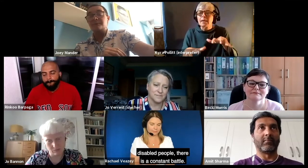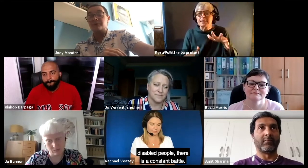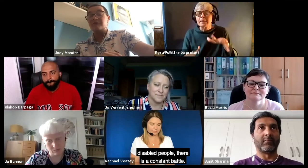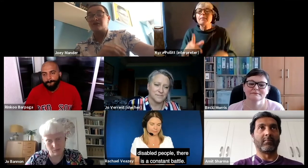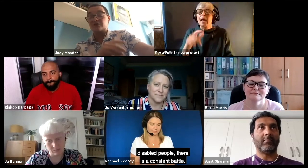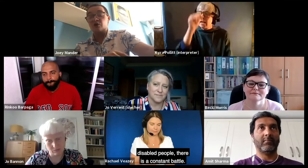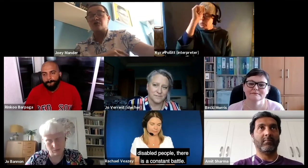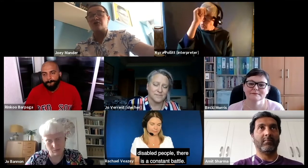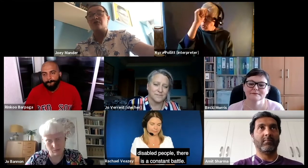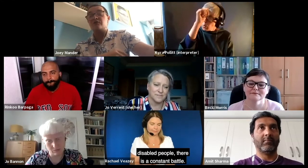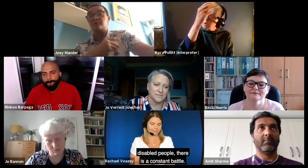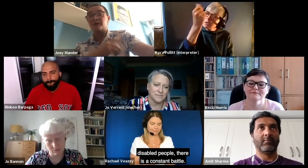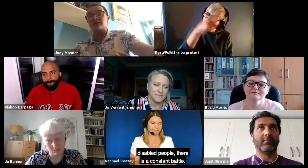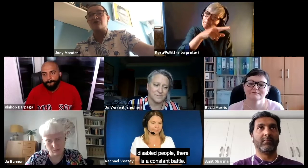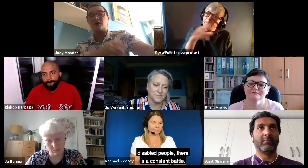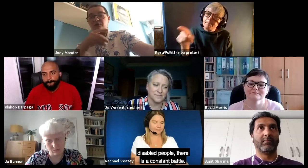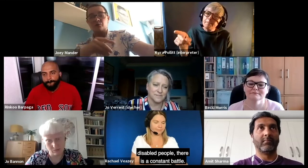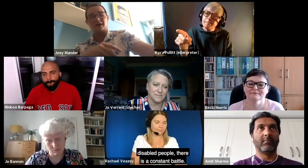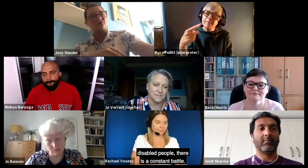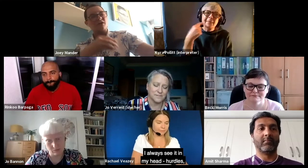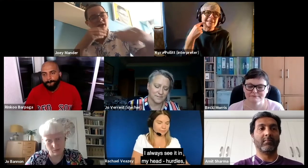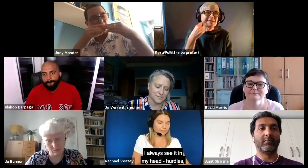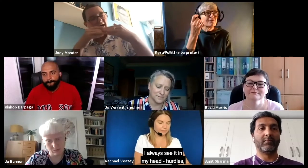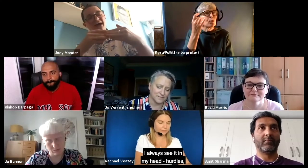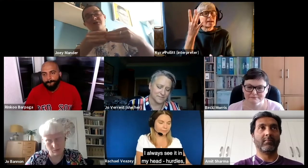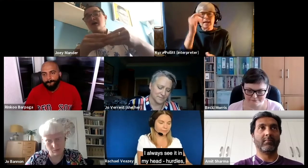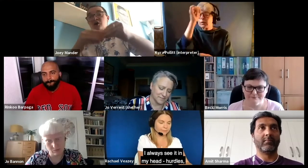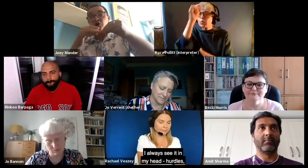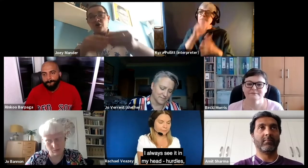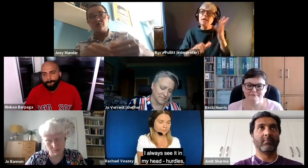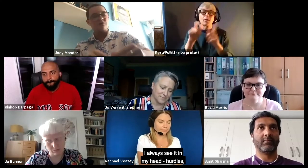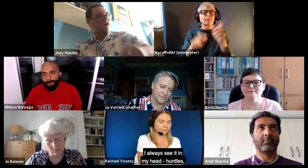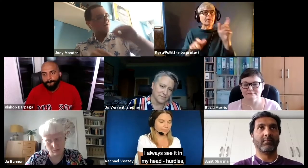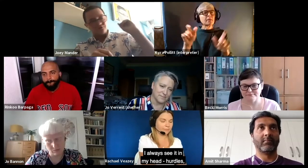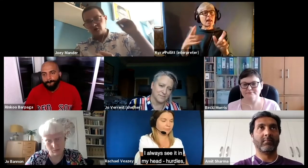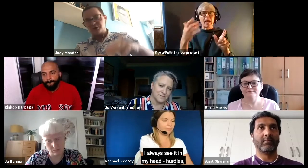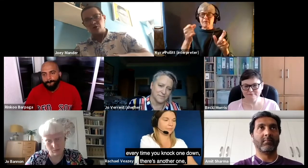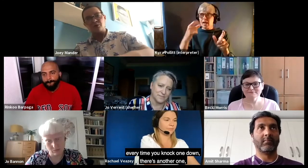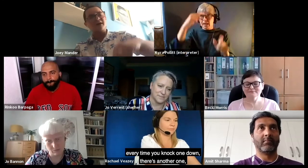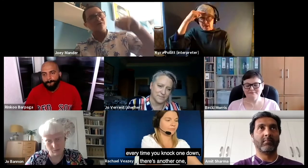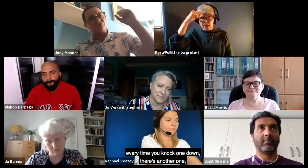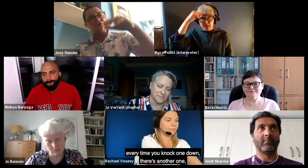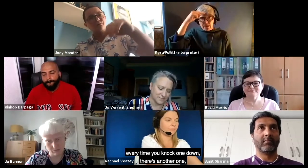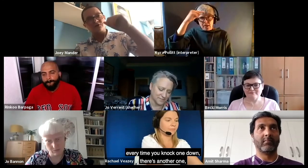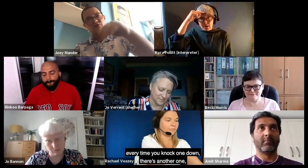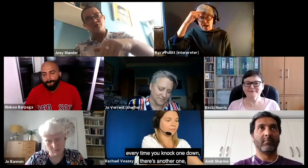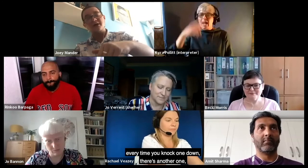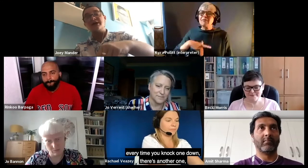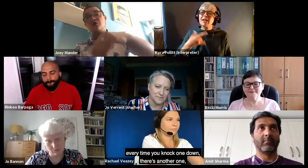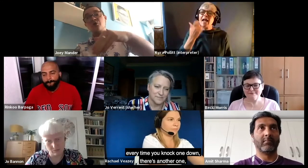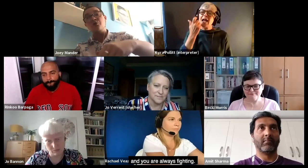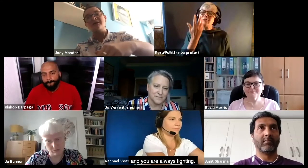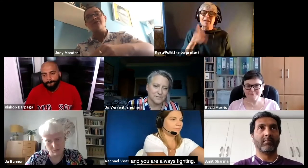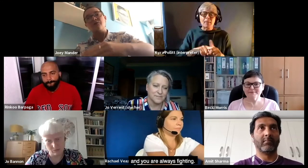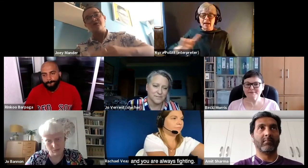disabled people, there is a constant battle. I always see in my head hurdles. Every time you knock one down, there's another one,